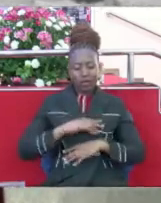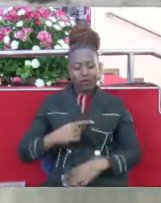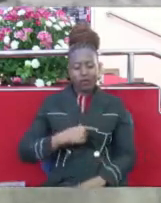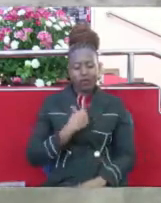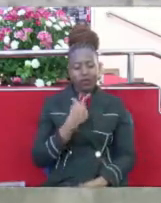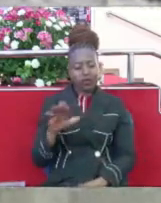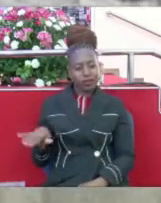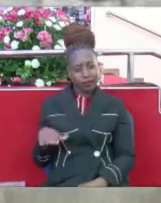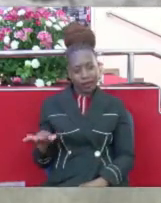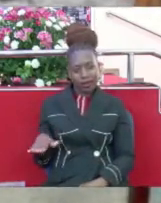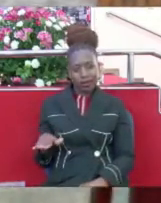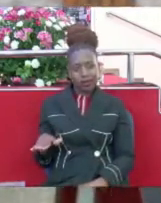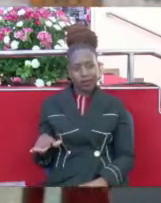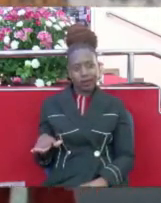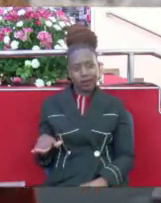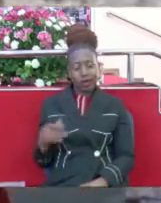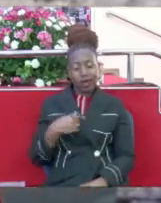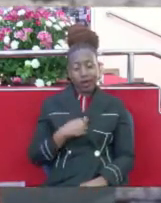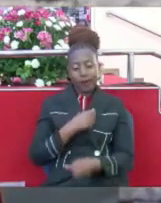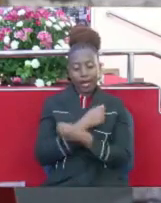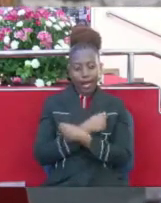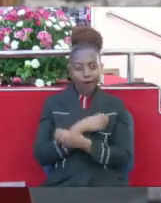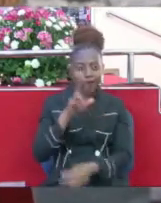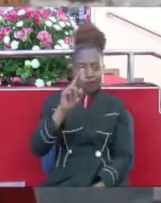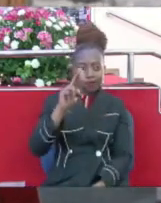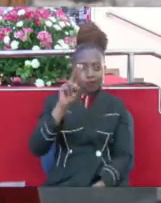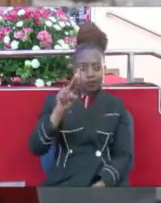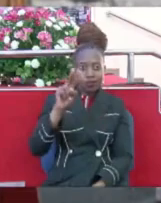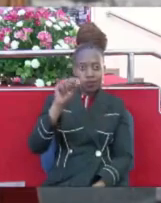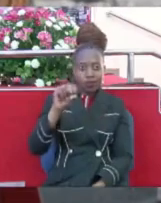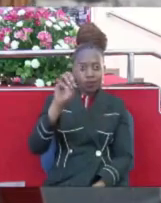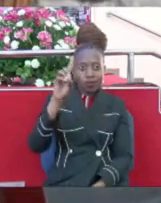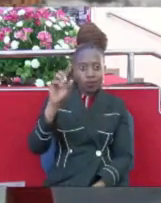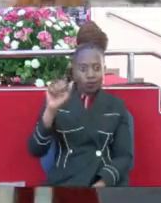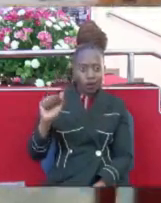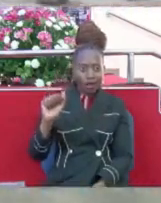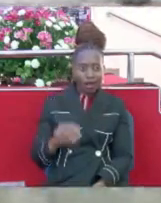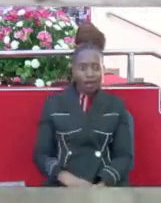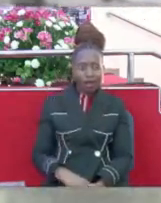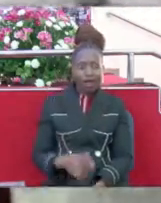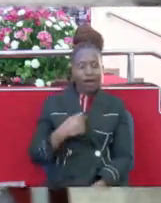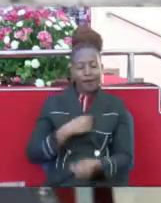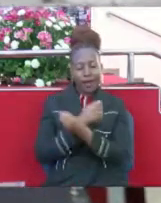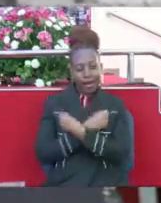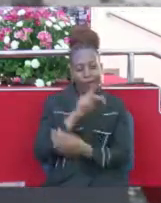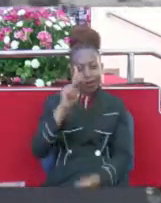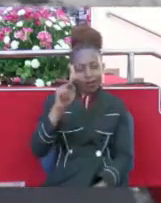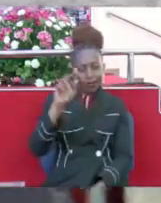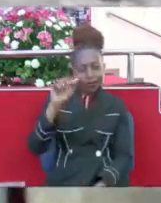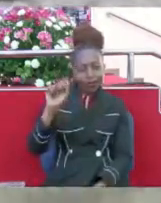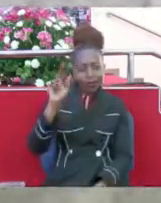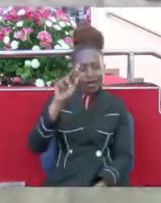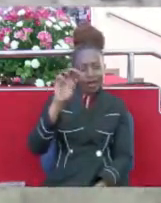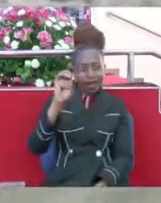of the Lord. Wanasifiwe. I love Runda. Napenda Runda. I love Karen. Naipenda Karen. I have passed by. Nimepita pale. But I have not